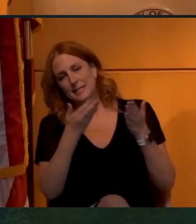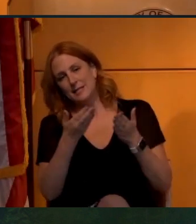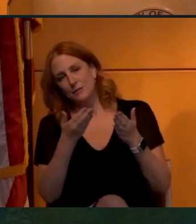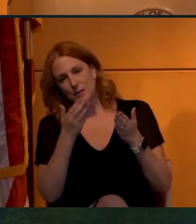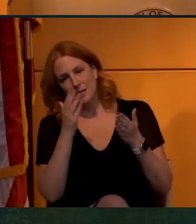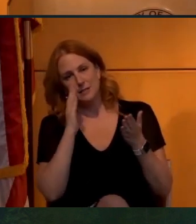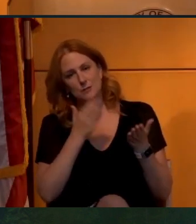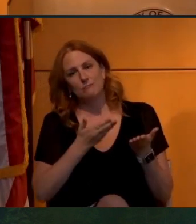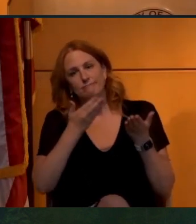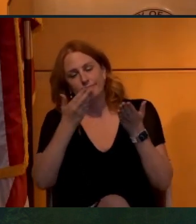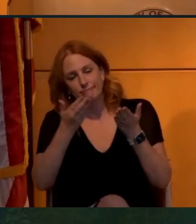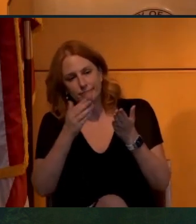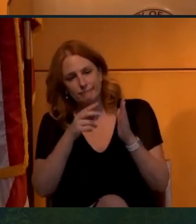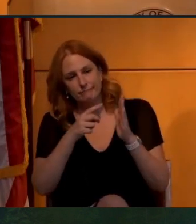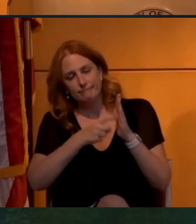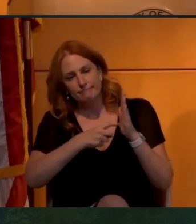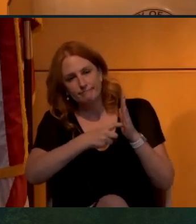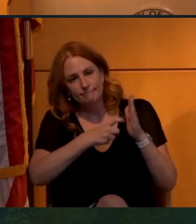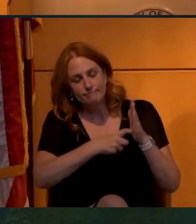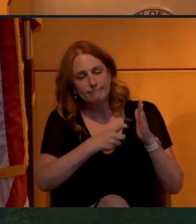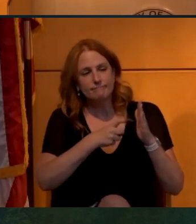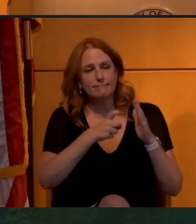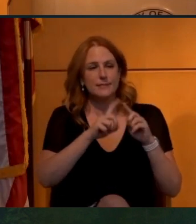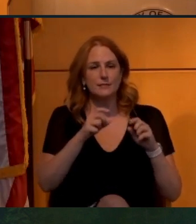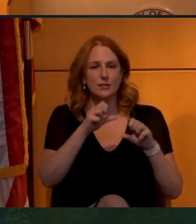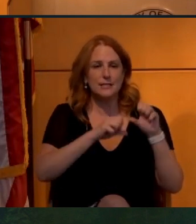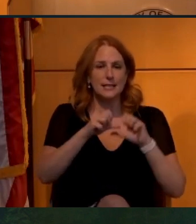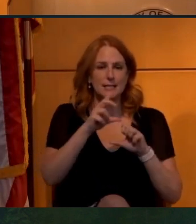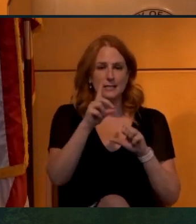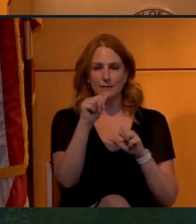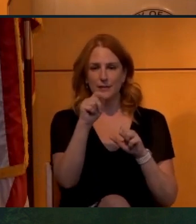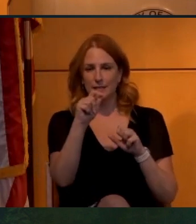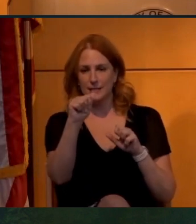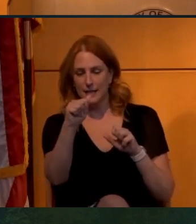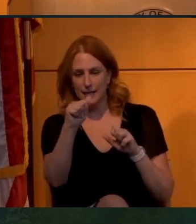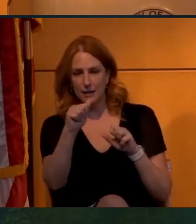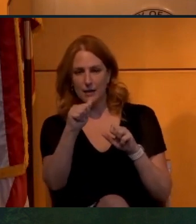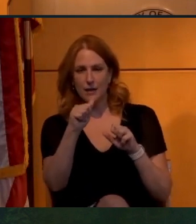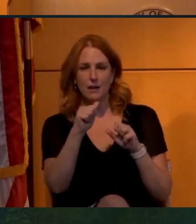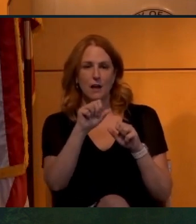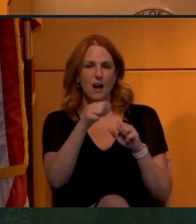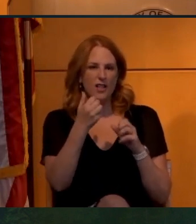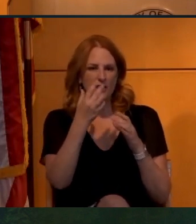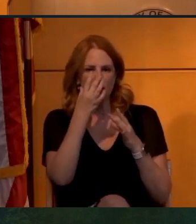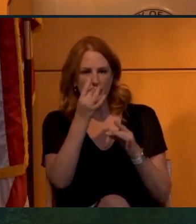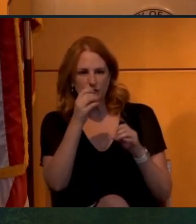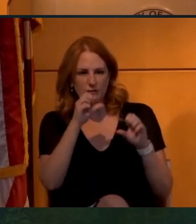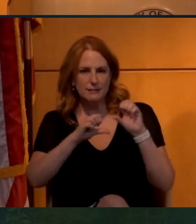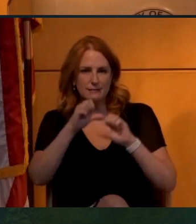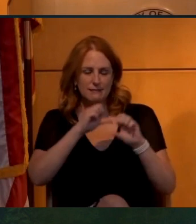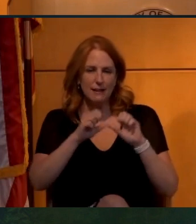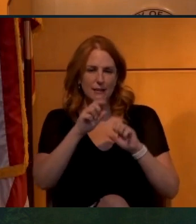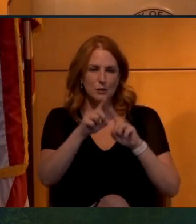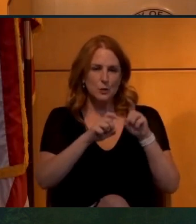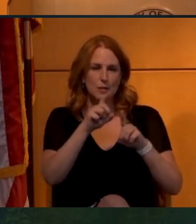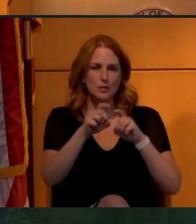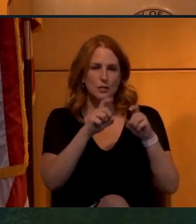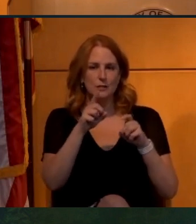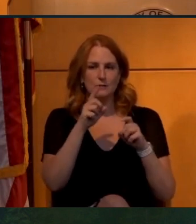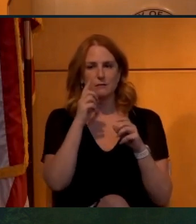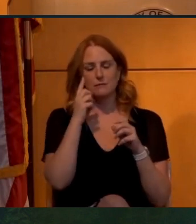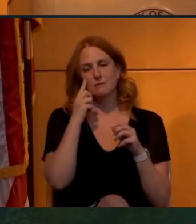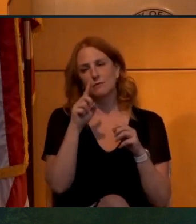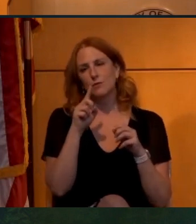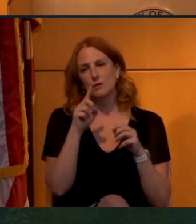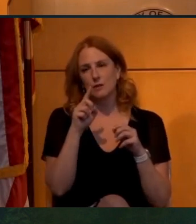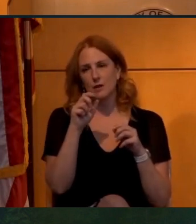gathering scientific data about volatiles and other interesting science questions, as well as just helping to pave the way for